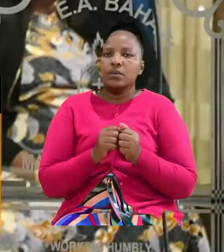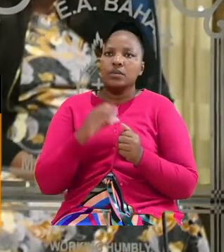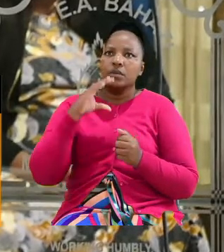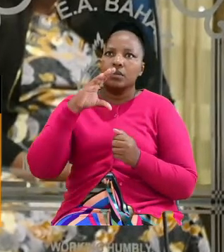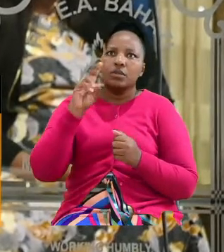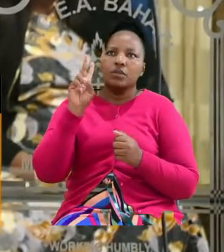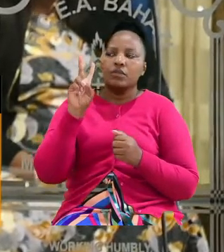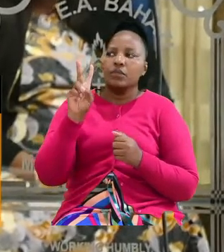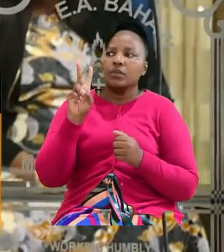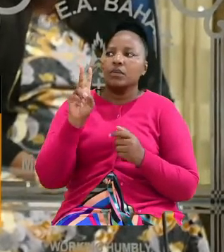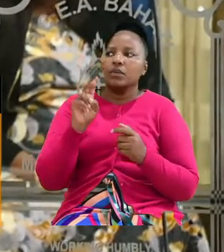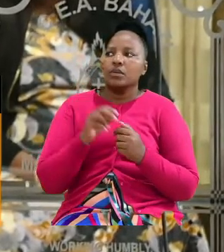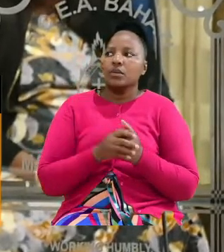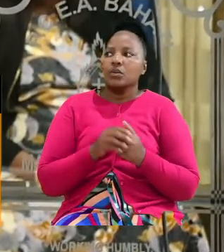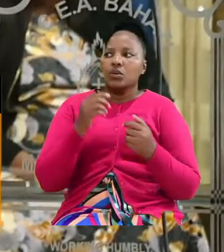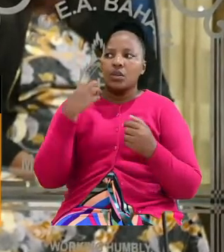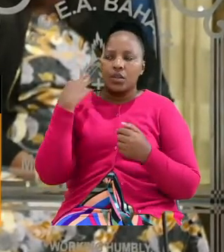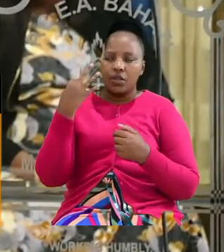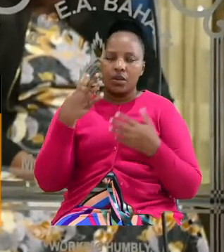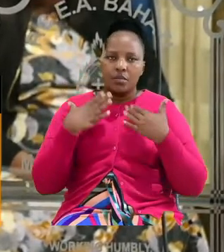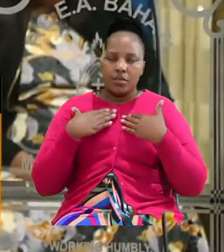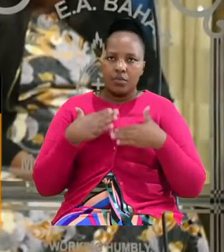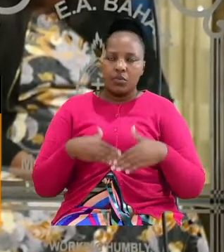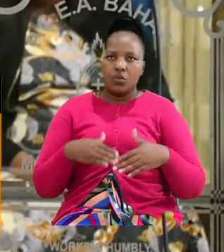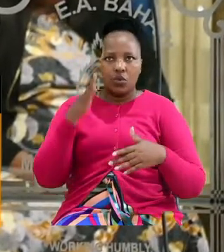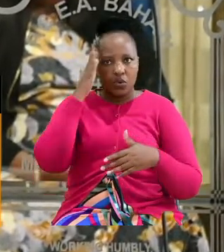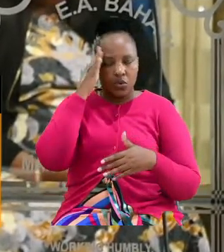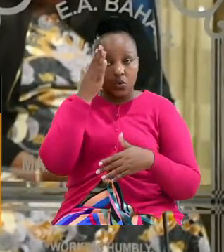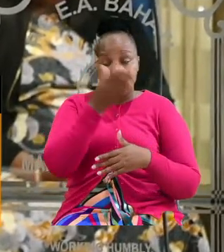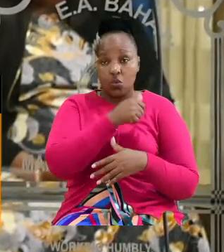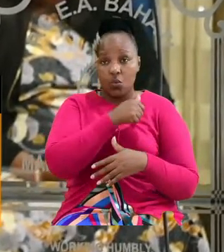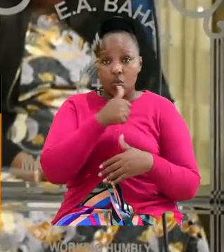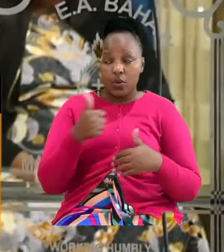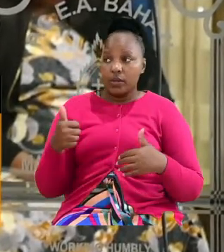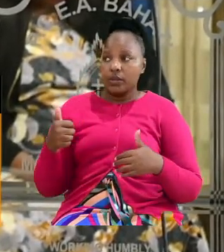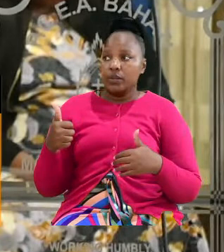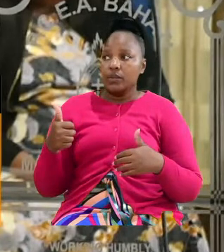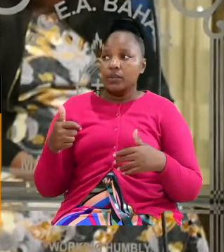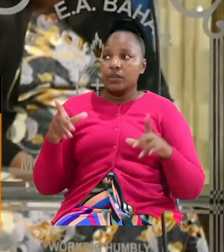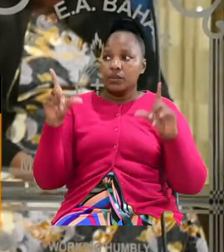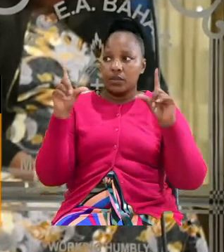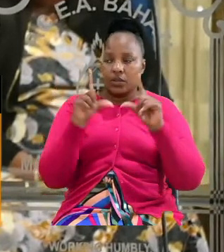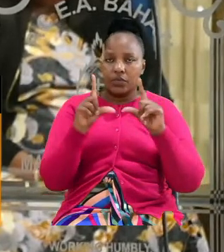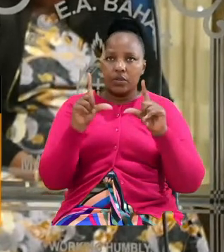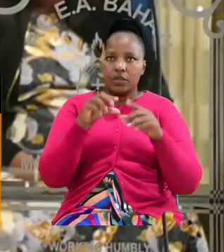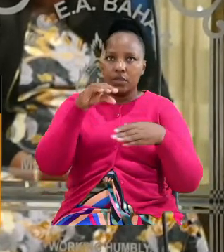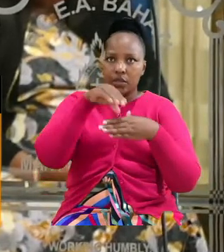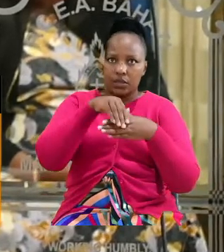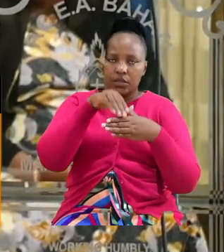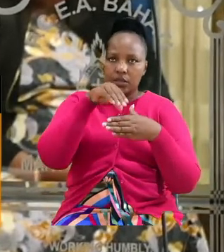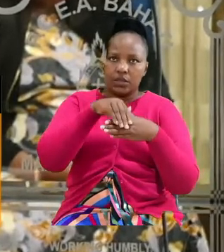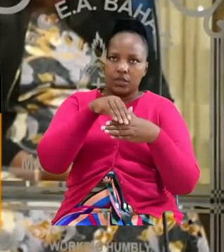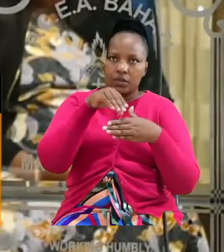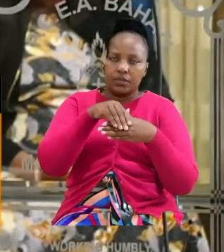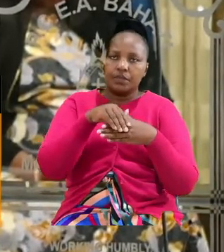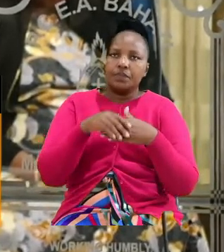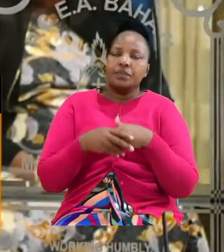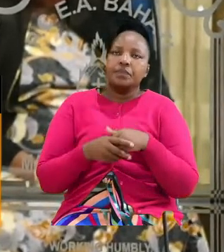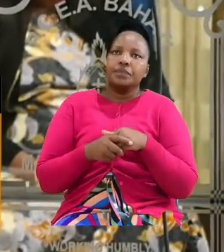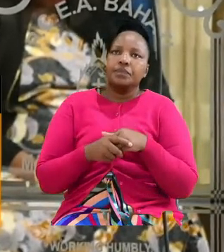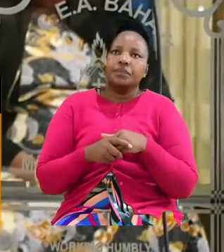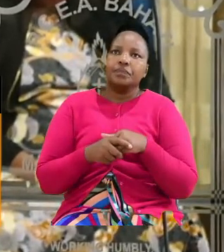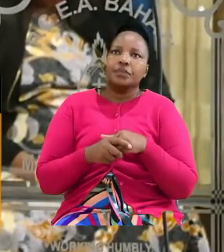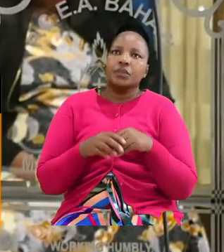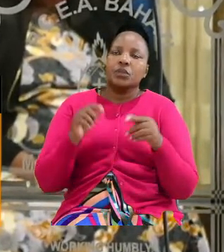including 3 referees, copies of academic certificates and a professional testimonial to